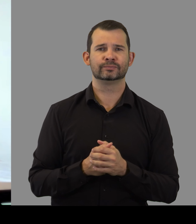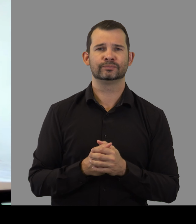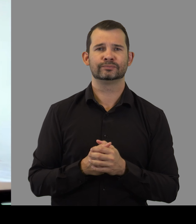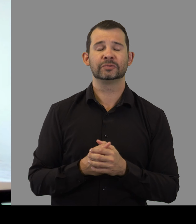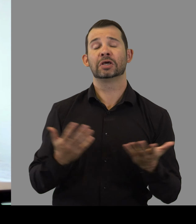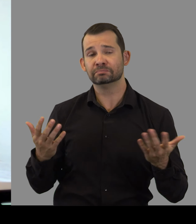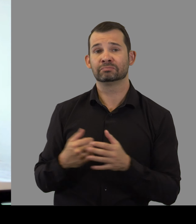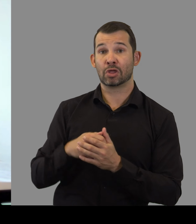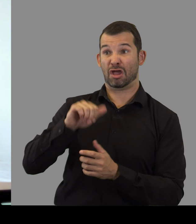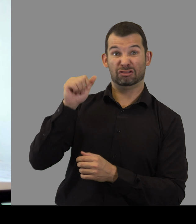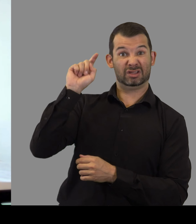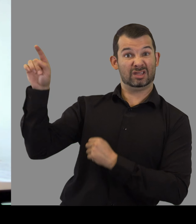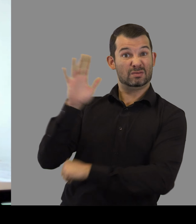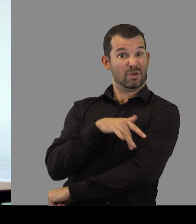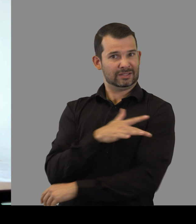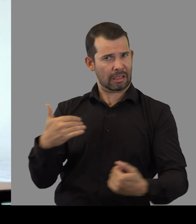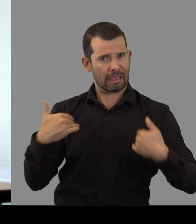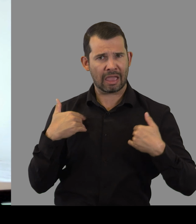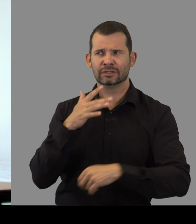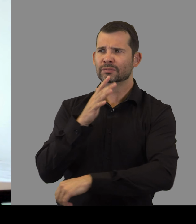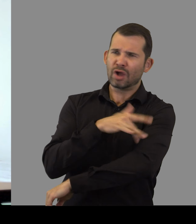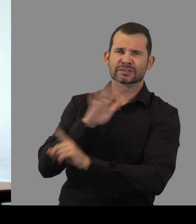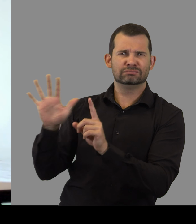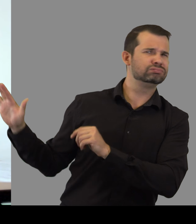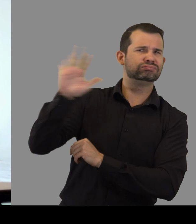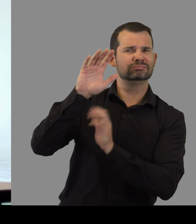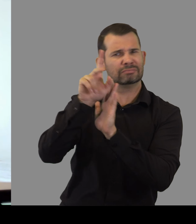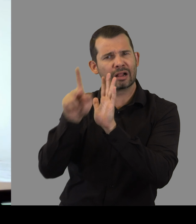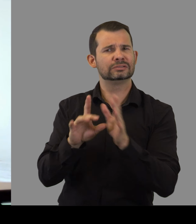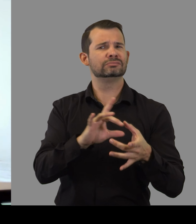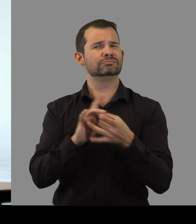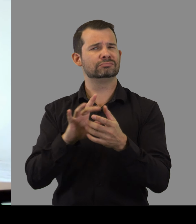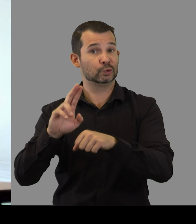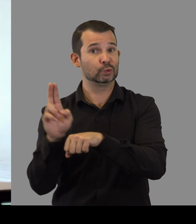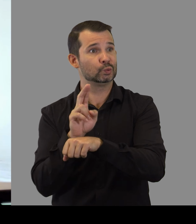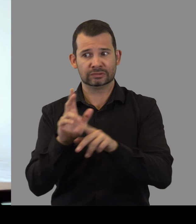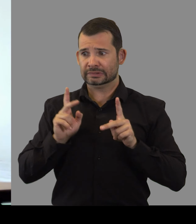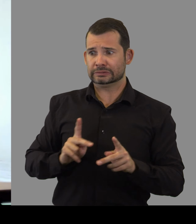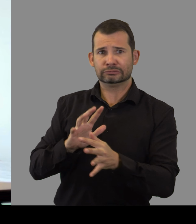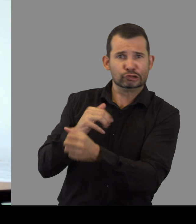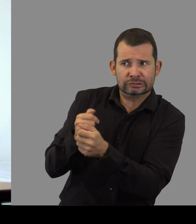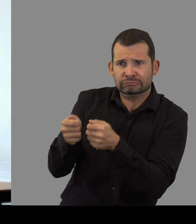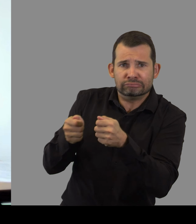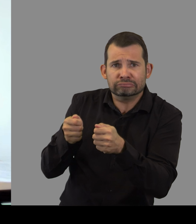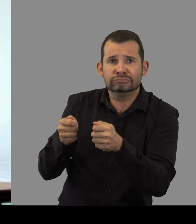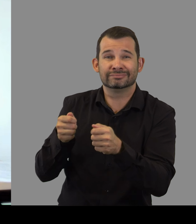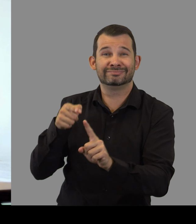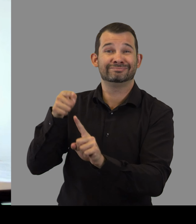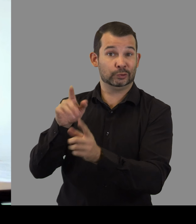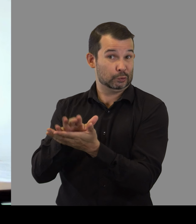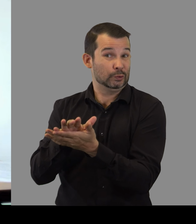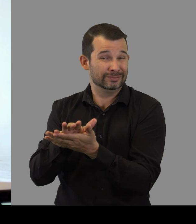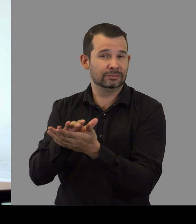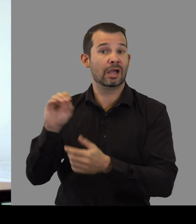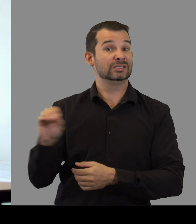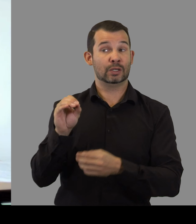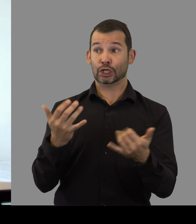schools? So while other provinces have a province-wide policies on the use of physical restraints in